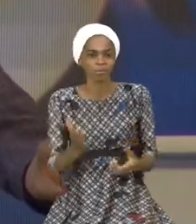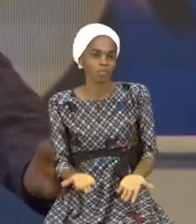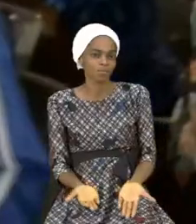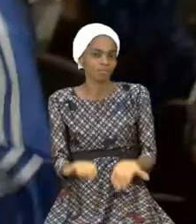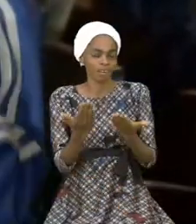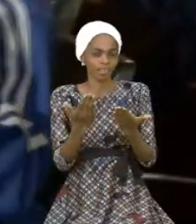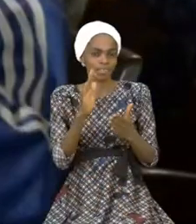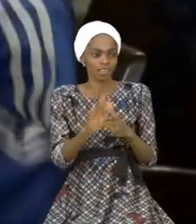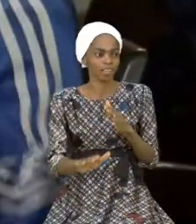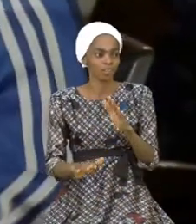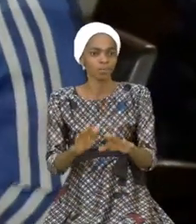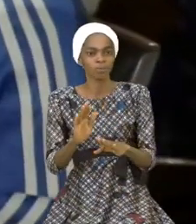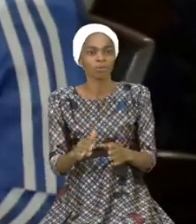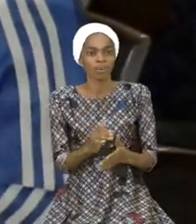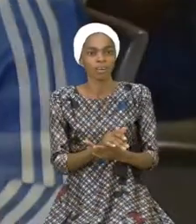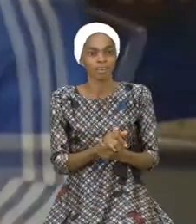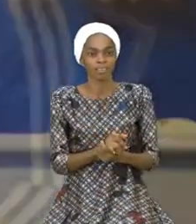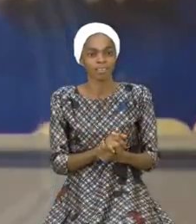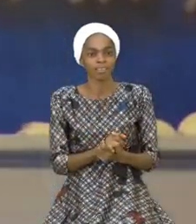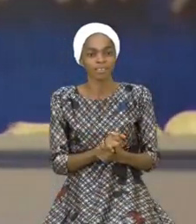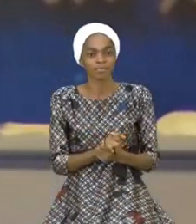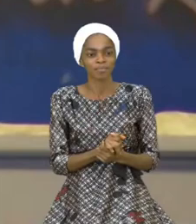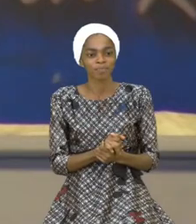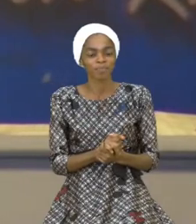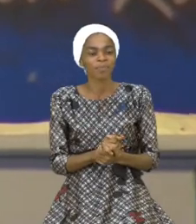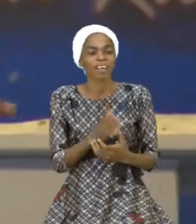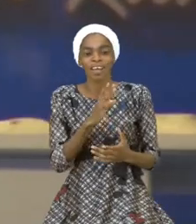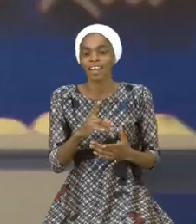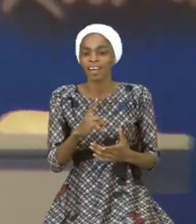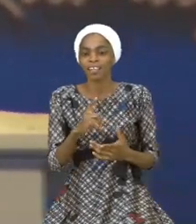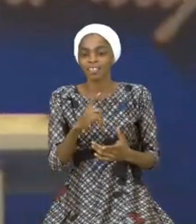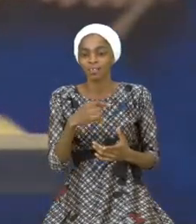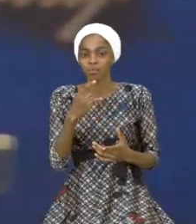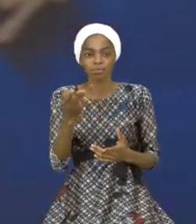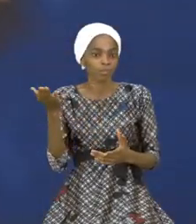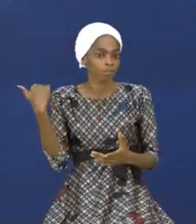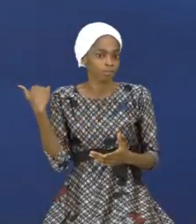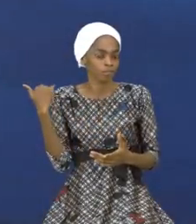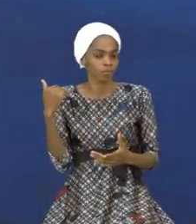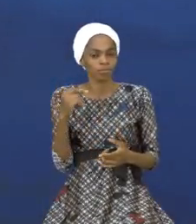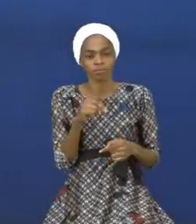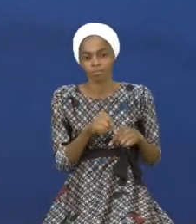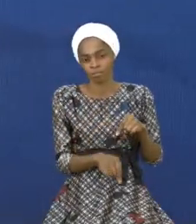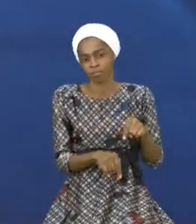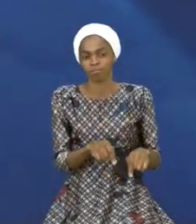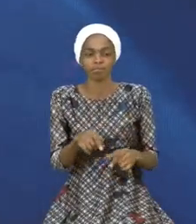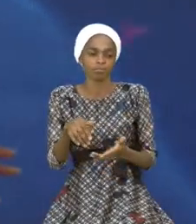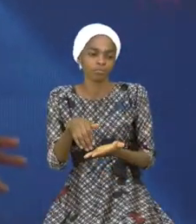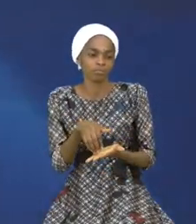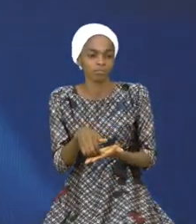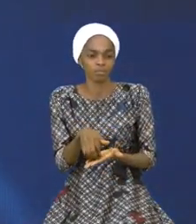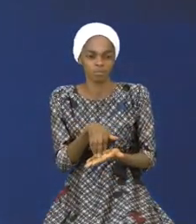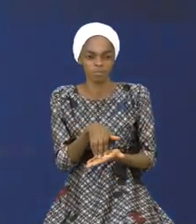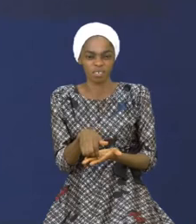walk. And those who are infirm, impotent, and weak, and